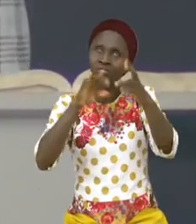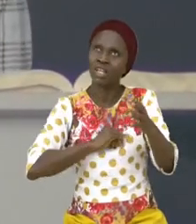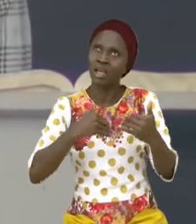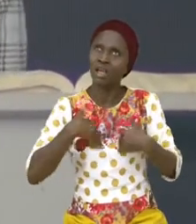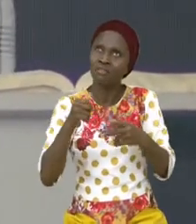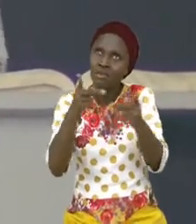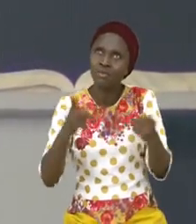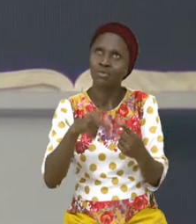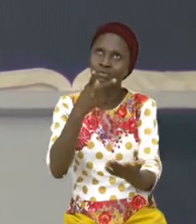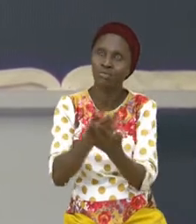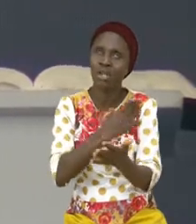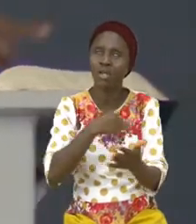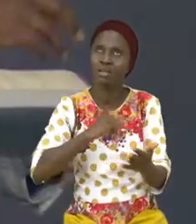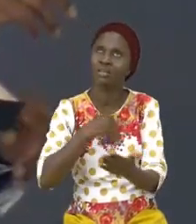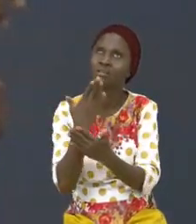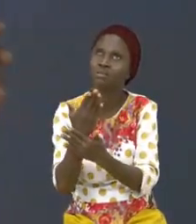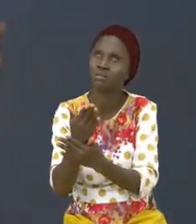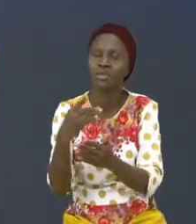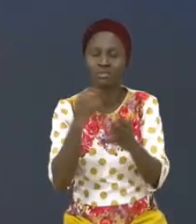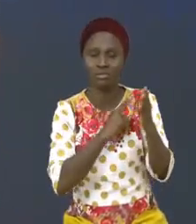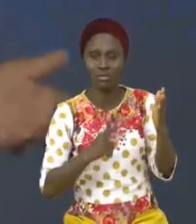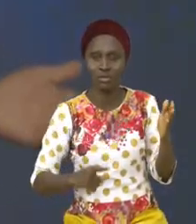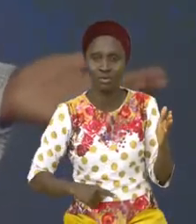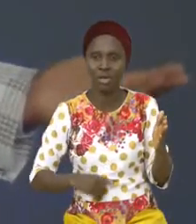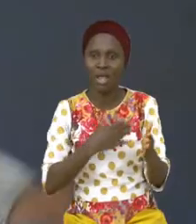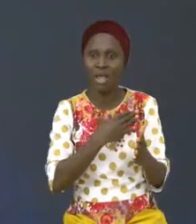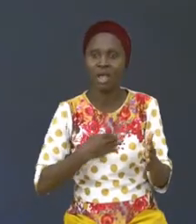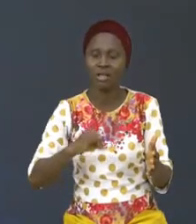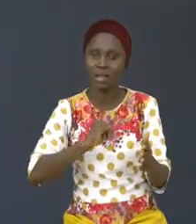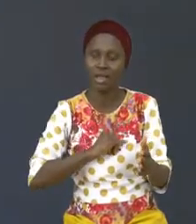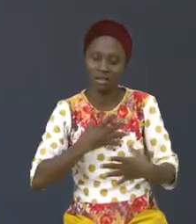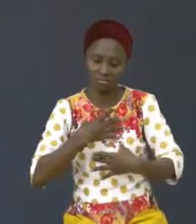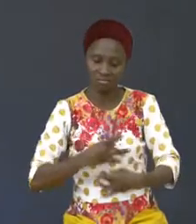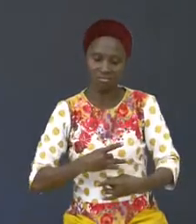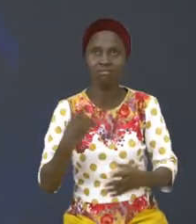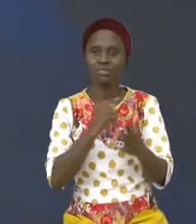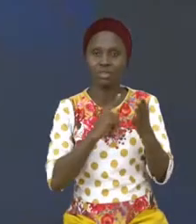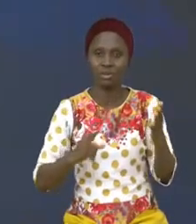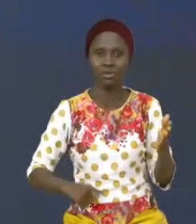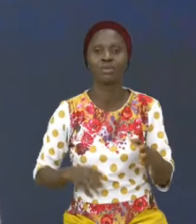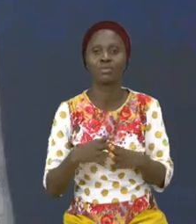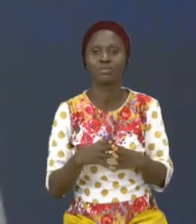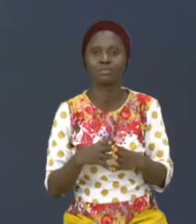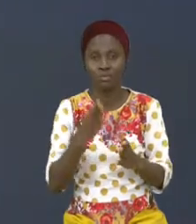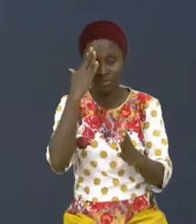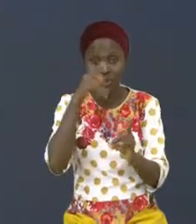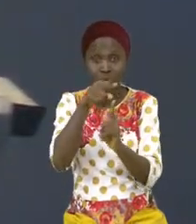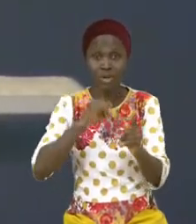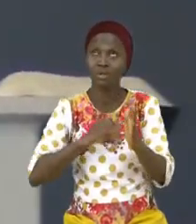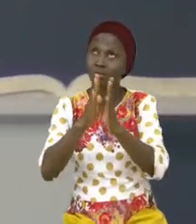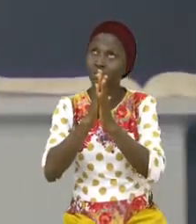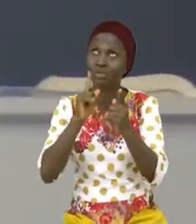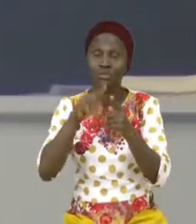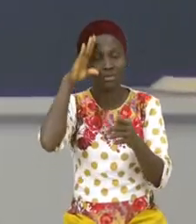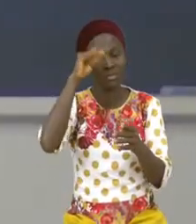intrigued the lord i interest the lord you know when i come to him